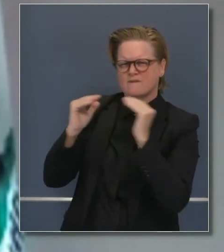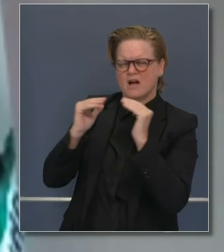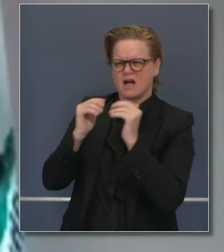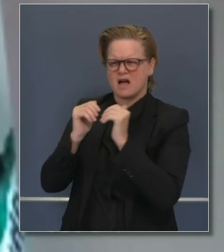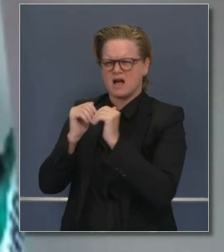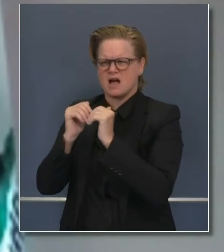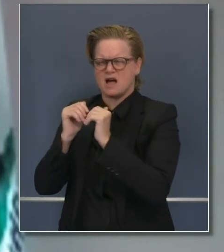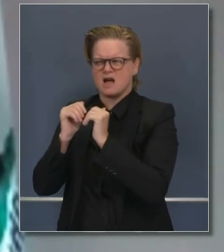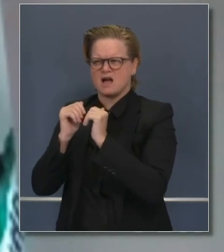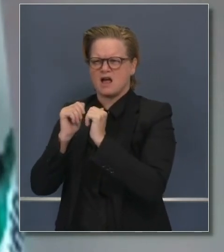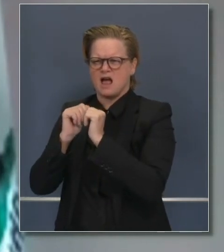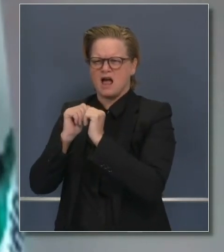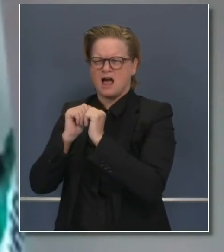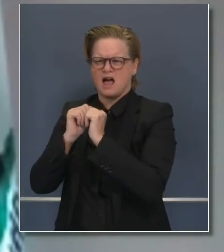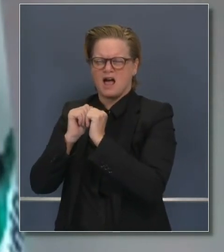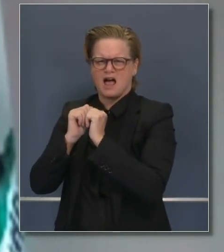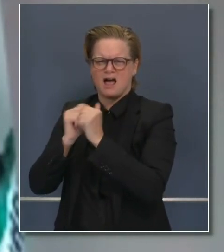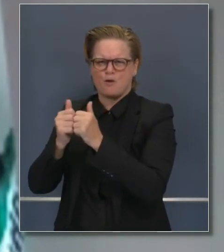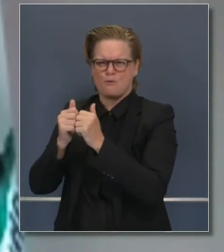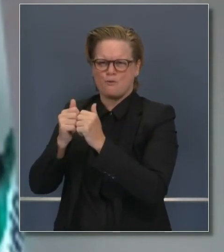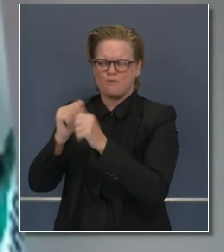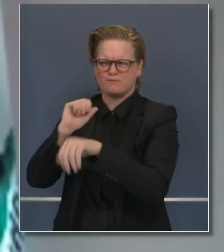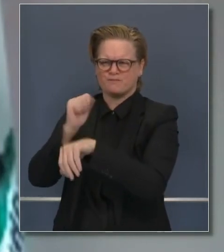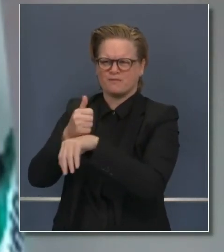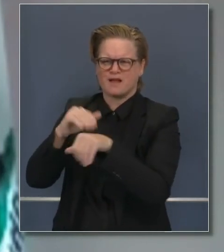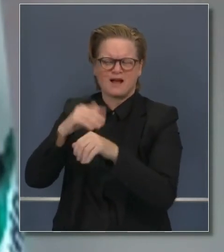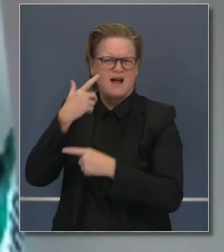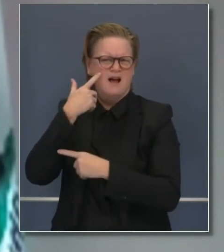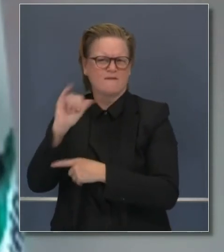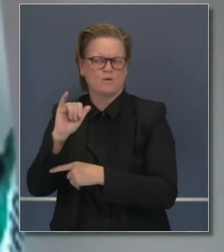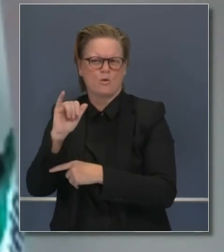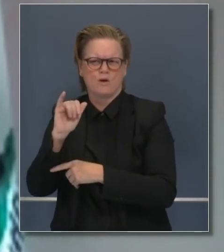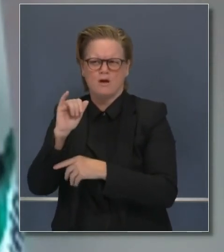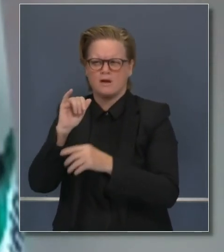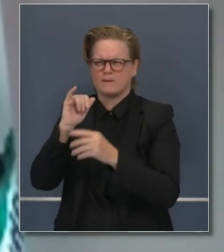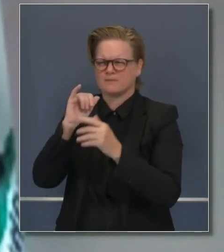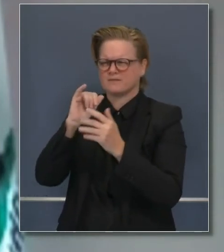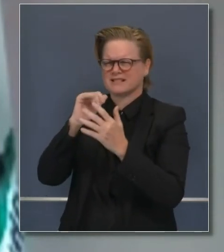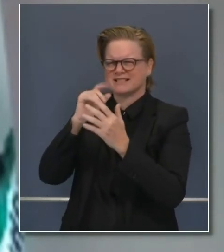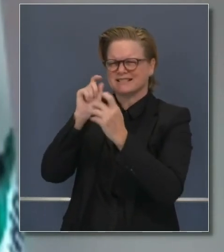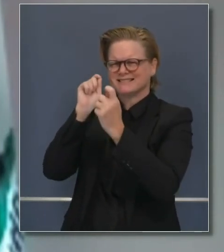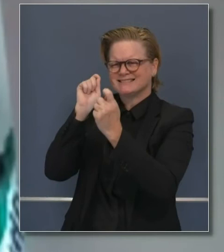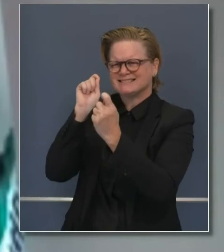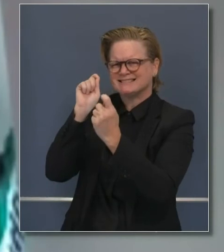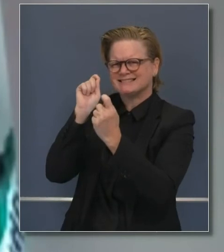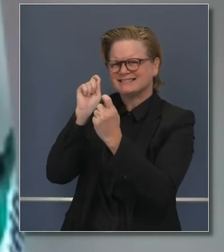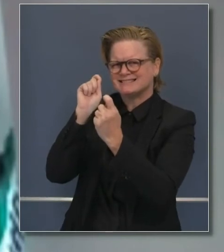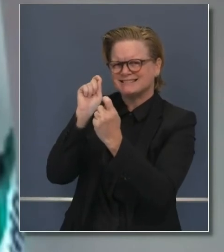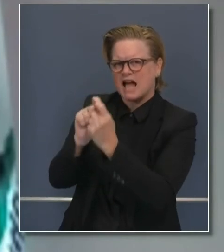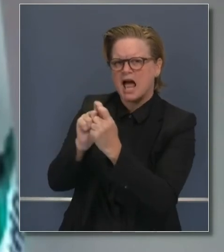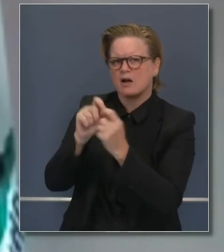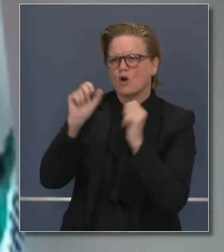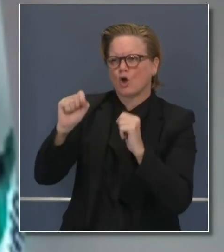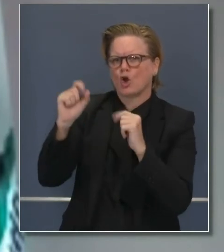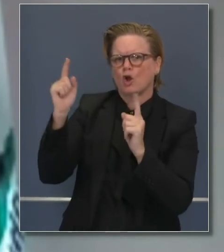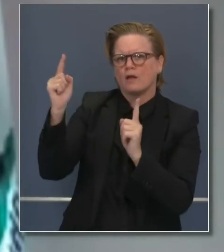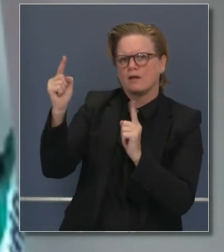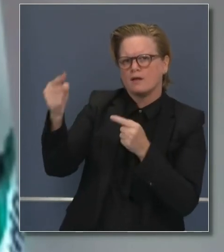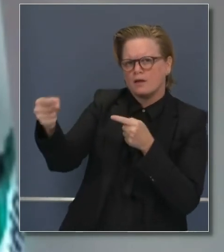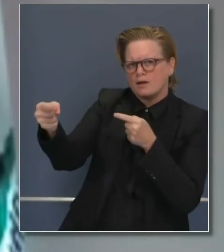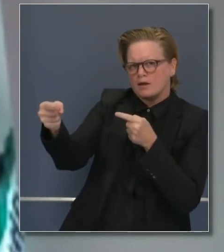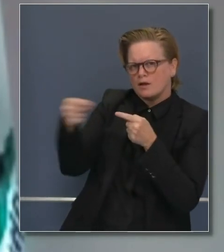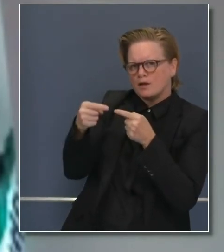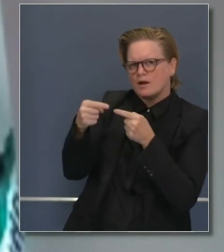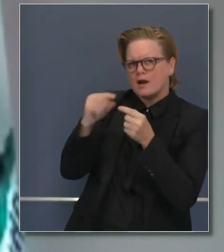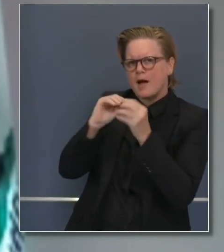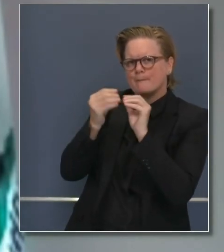we'll be updating very soon the exact changes to that quarantine instruction so that we can implement it in hopes that